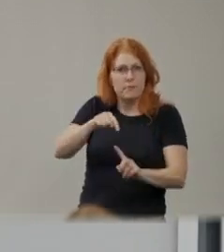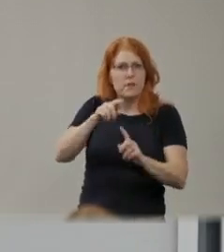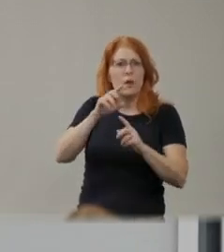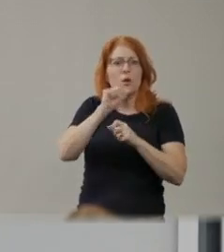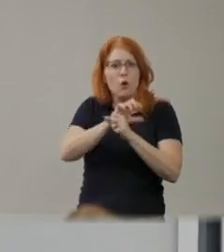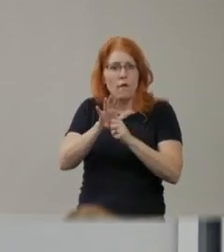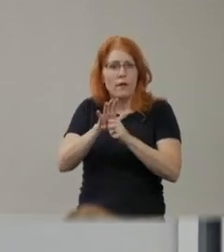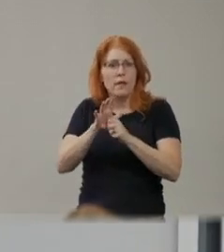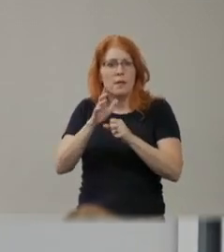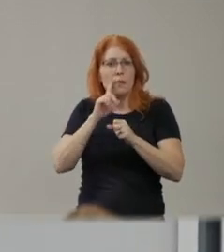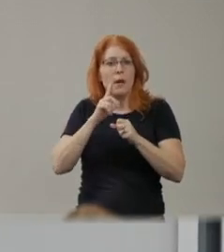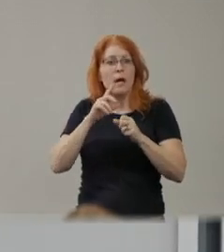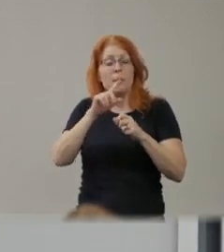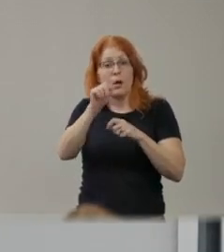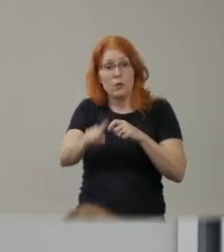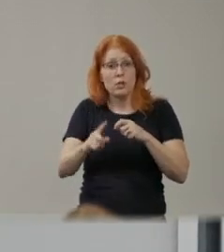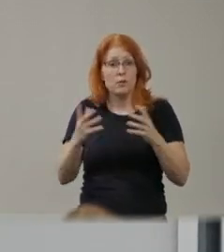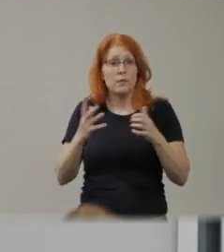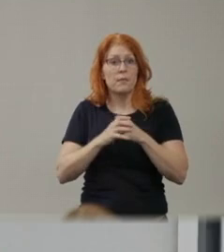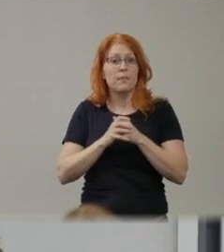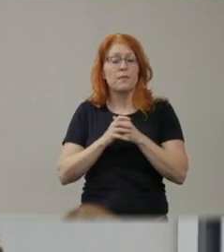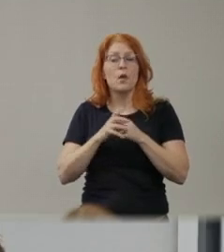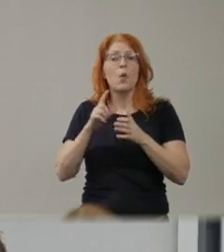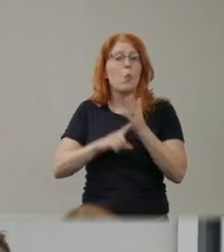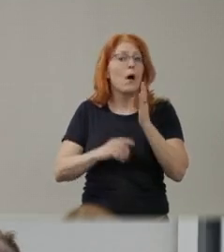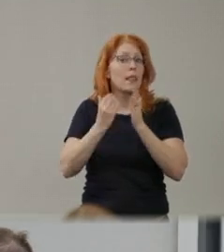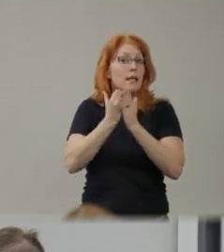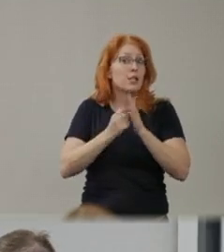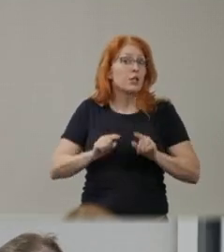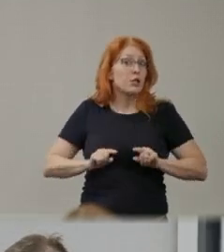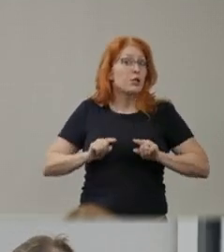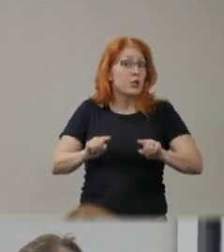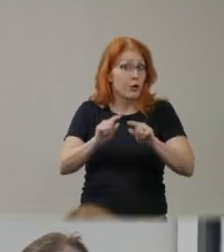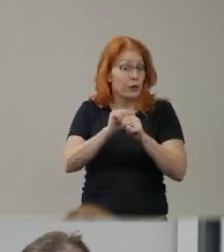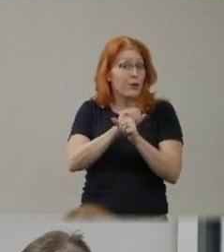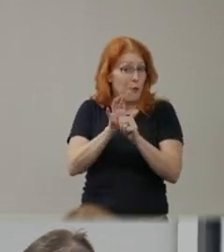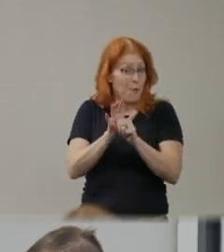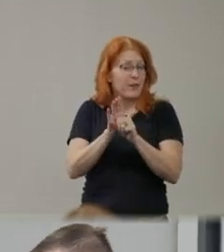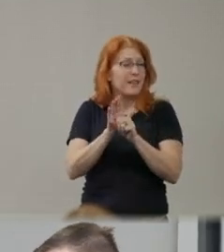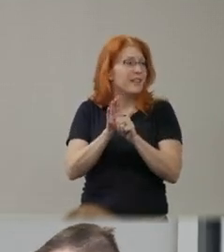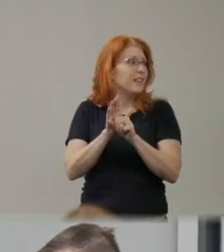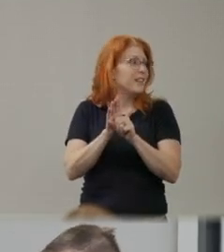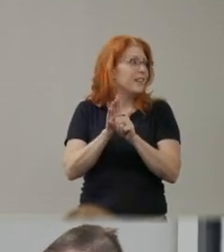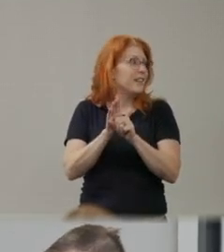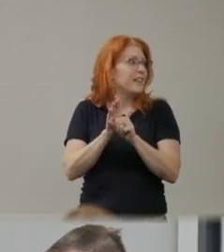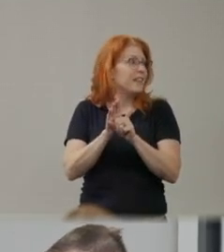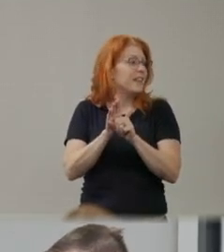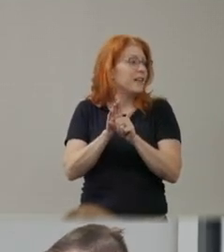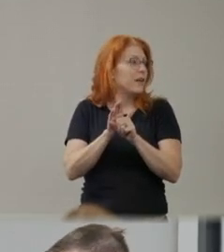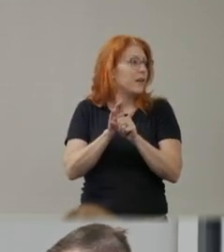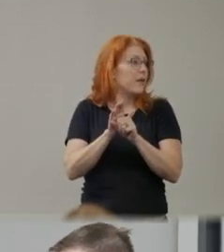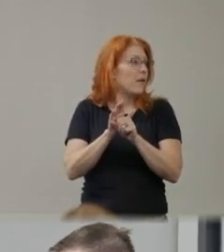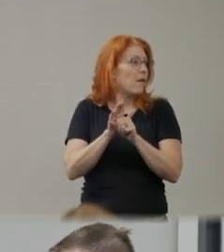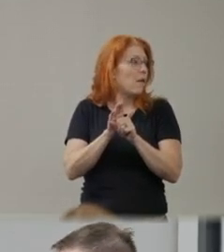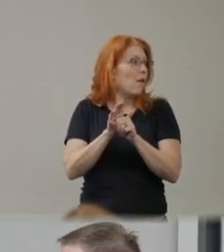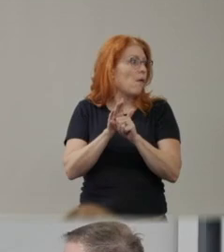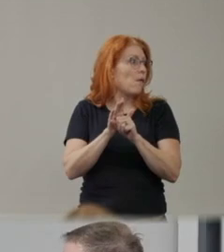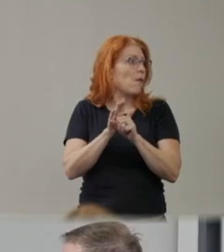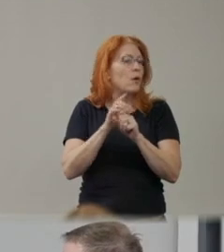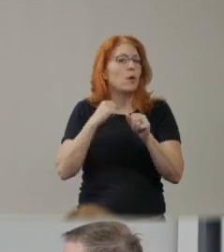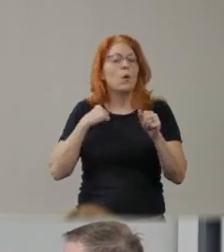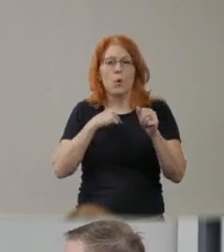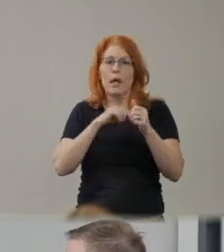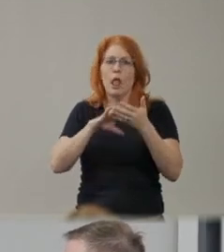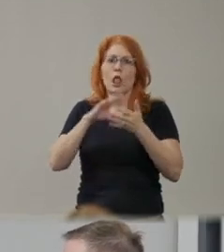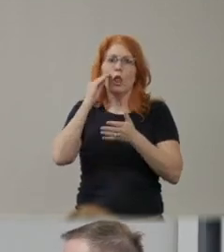That being said, my question is, what lessons during COVID, during COVID-19, that we learned that you